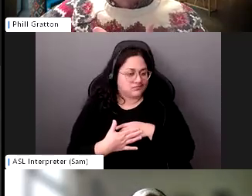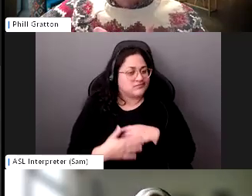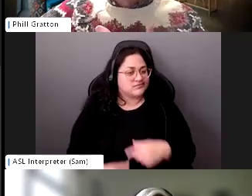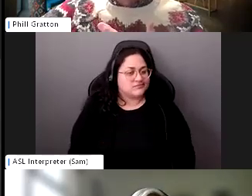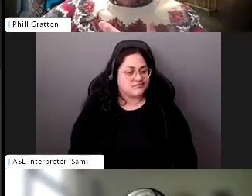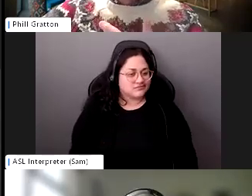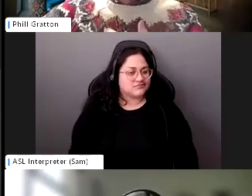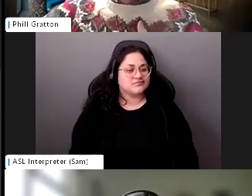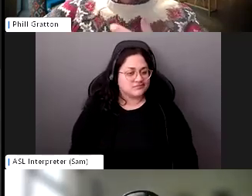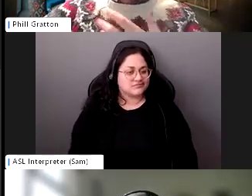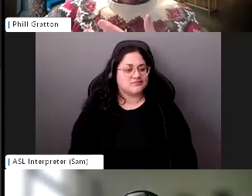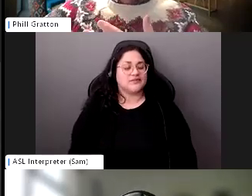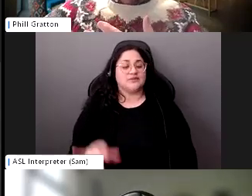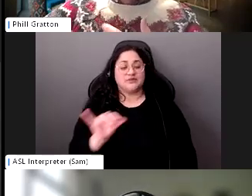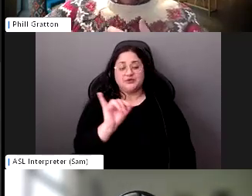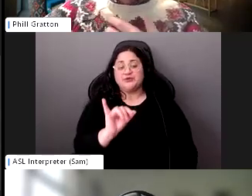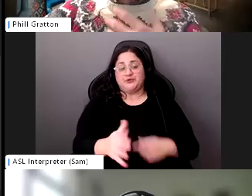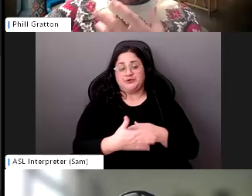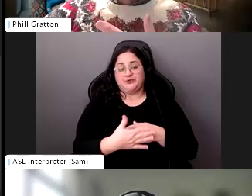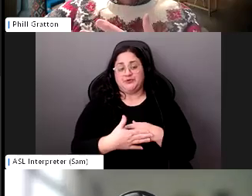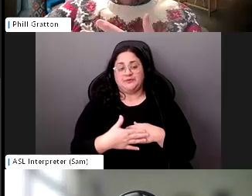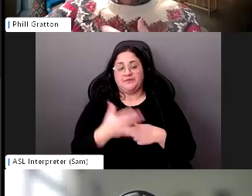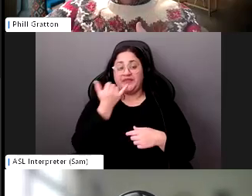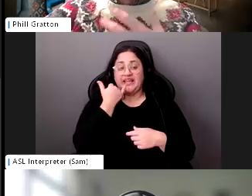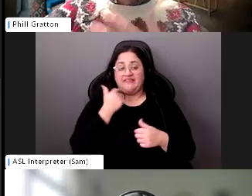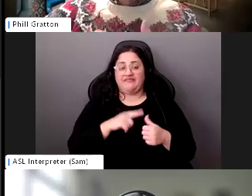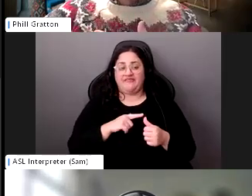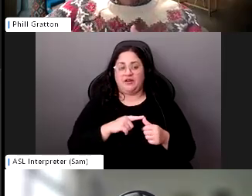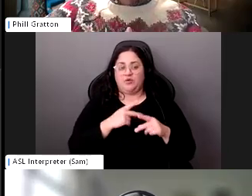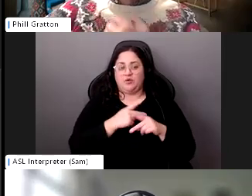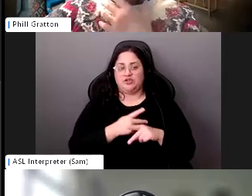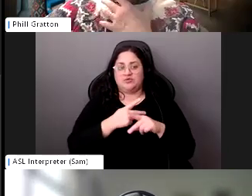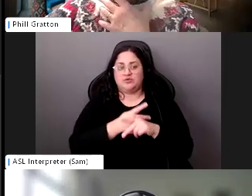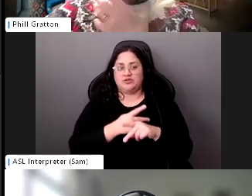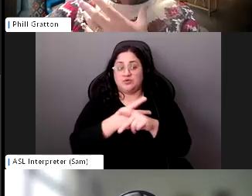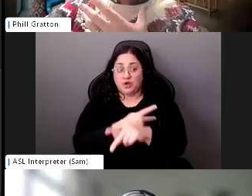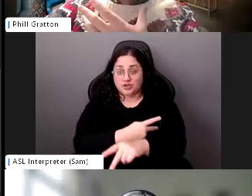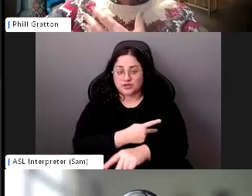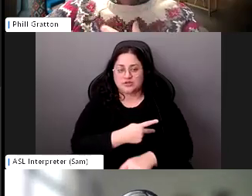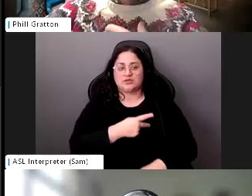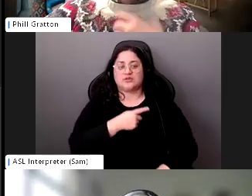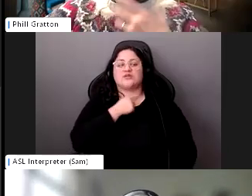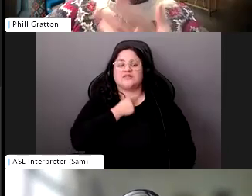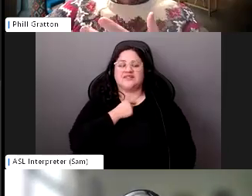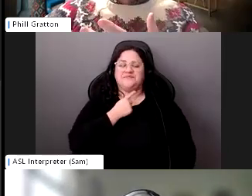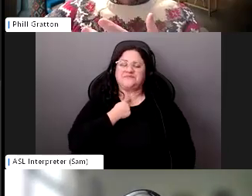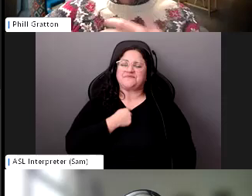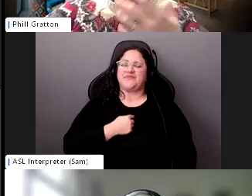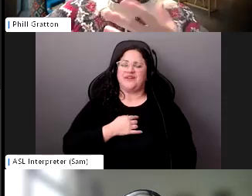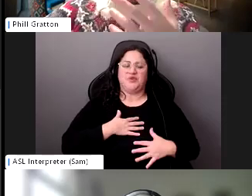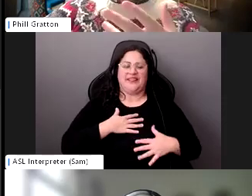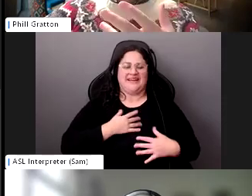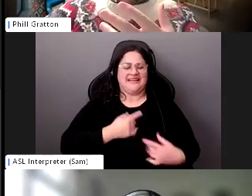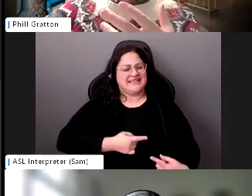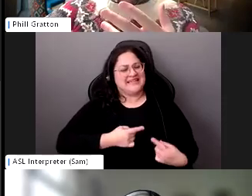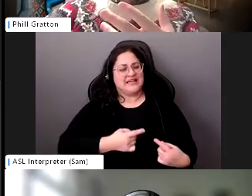go see a doctor. So if the pain is severe or lasts more than a few days, go see a doctor. If you've got enlarged lymph nodes, prevention tips. It